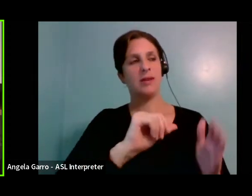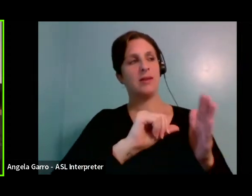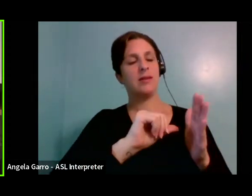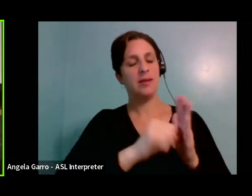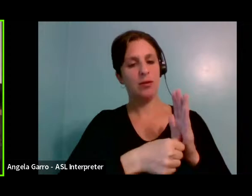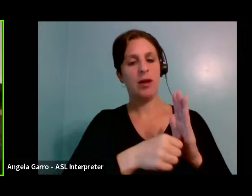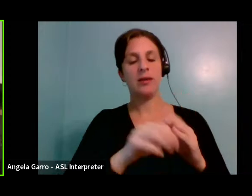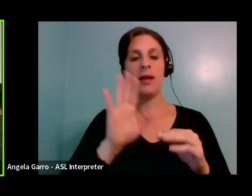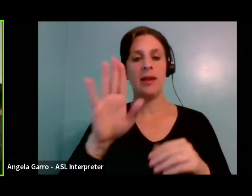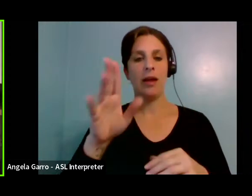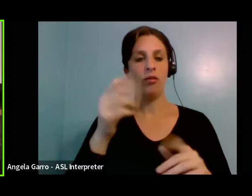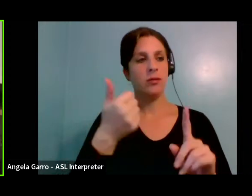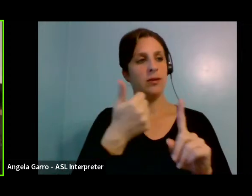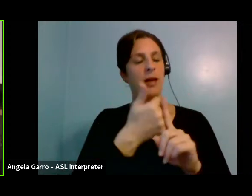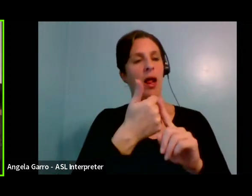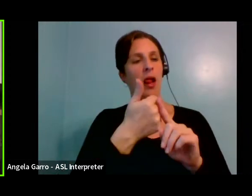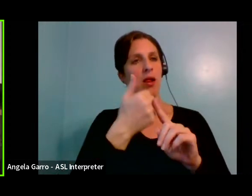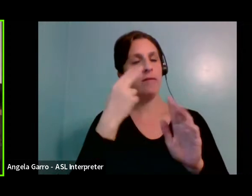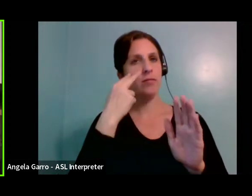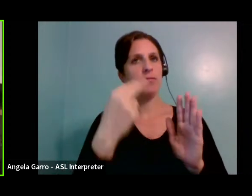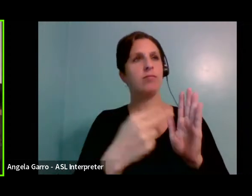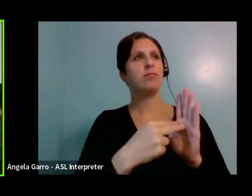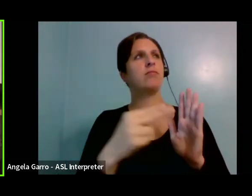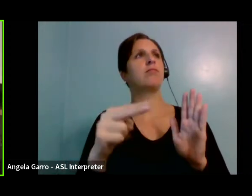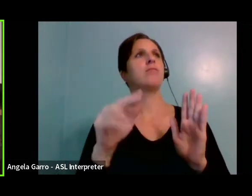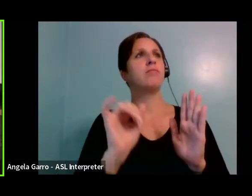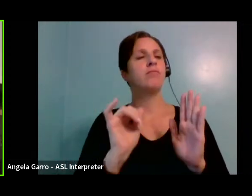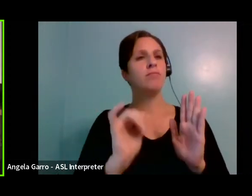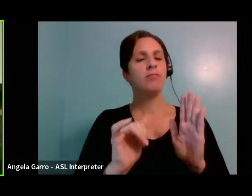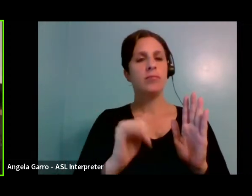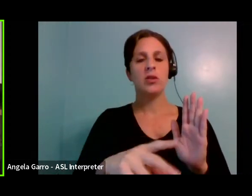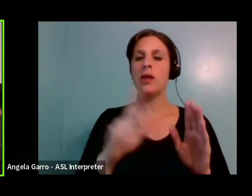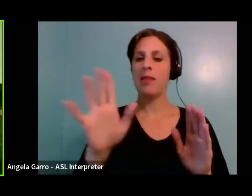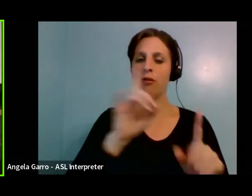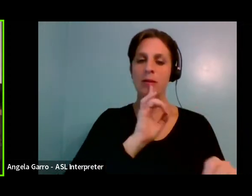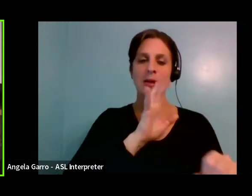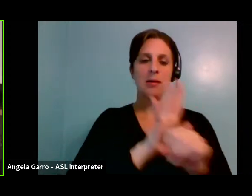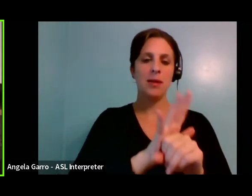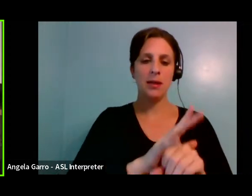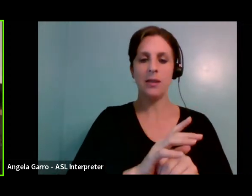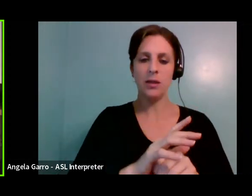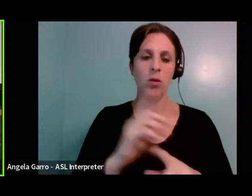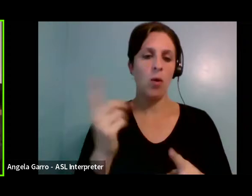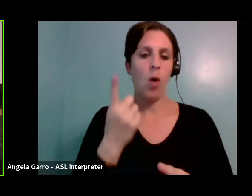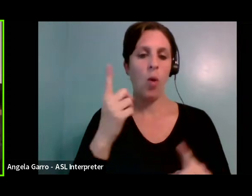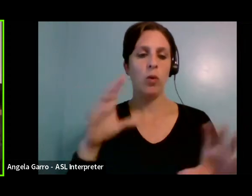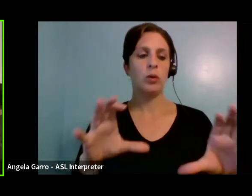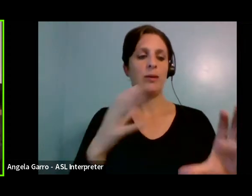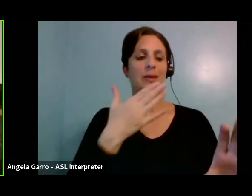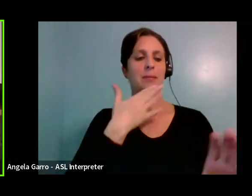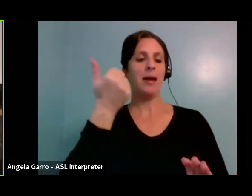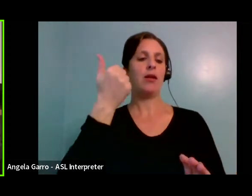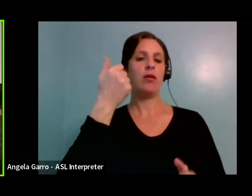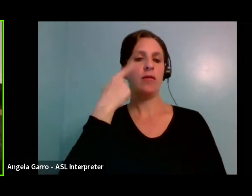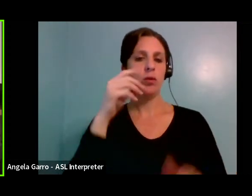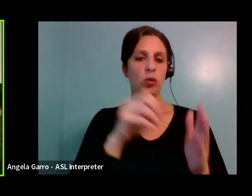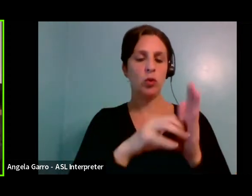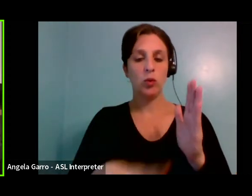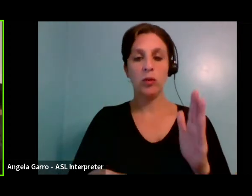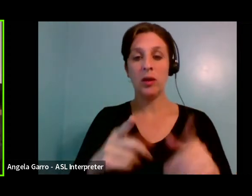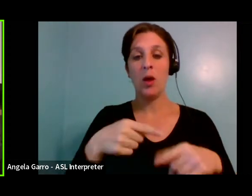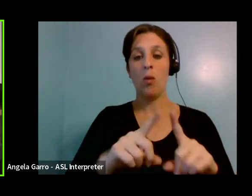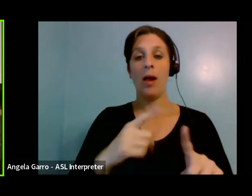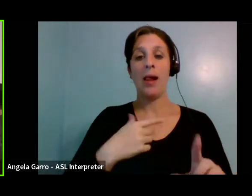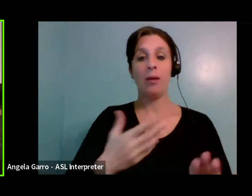their self-reflection and their commitment to always doing better for the students. While I was